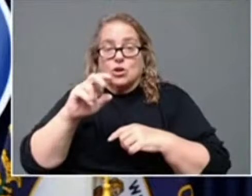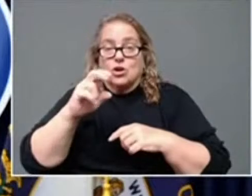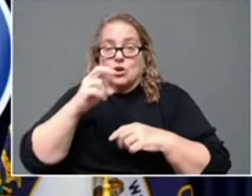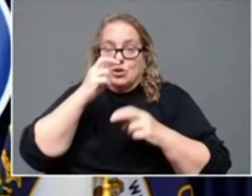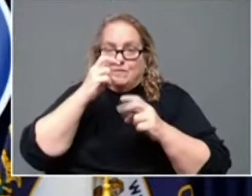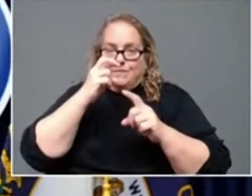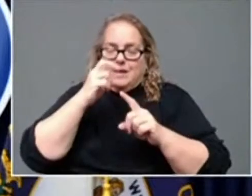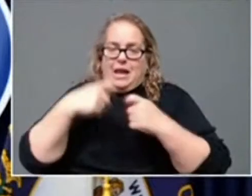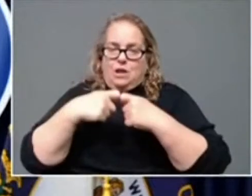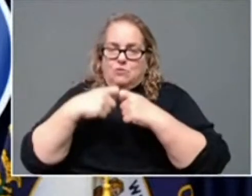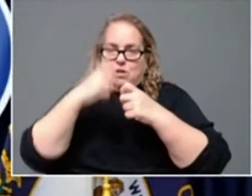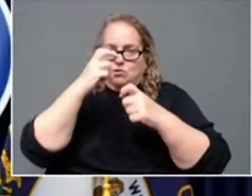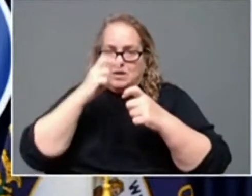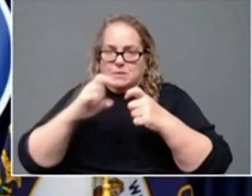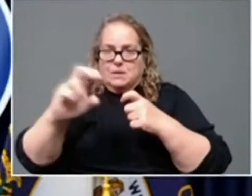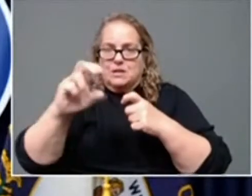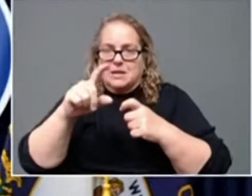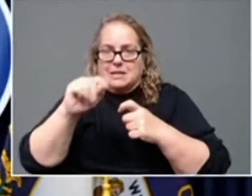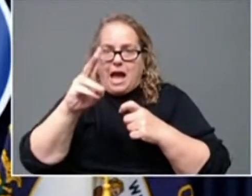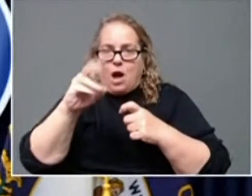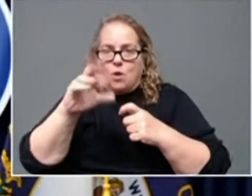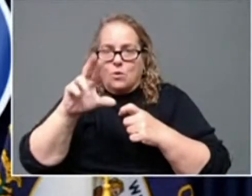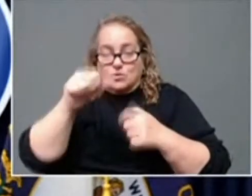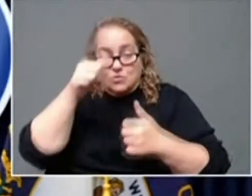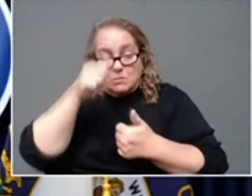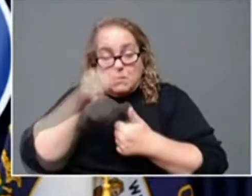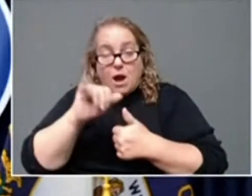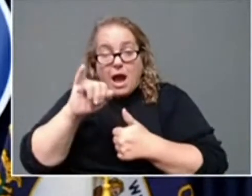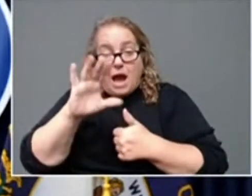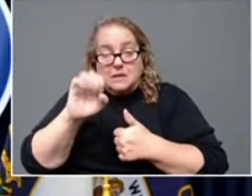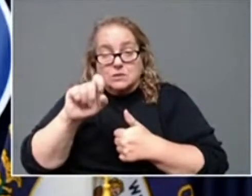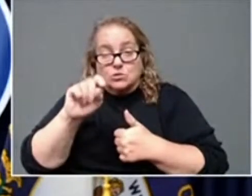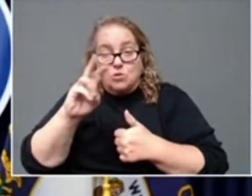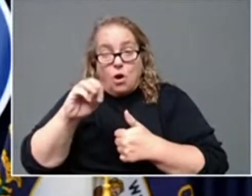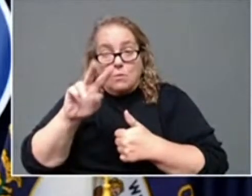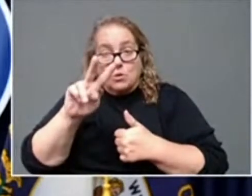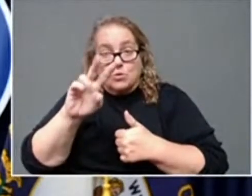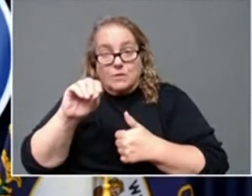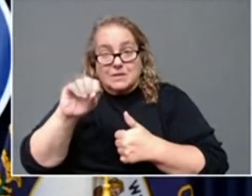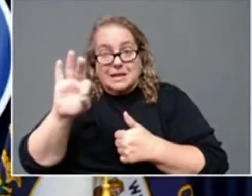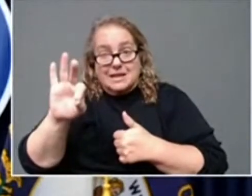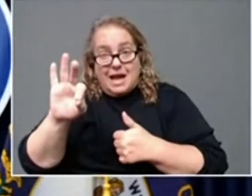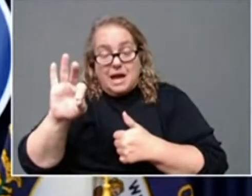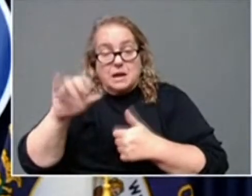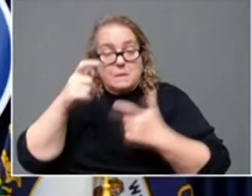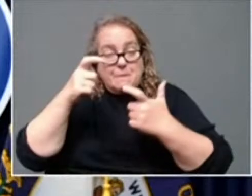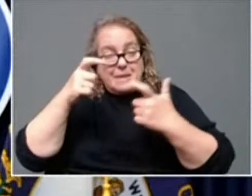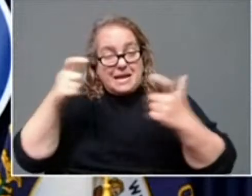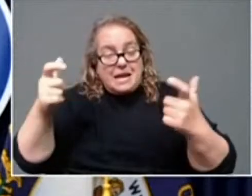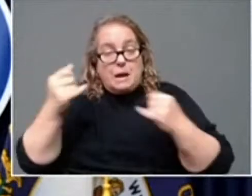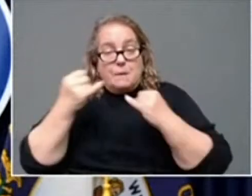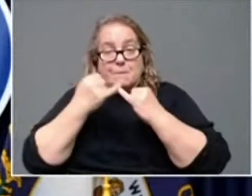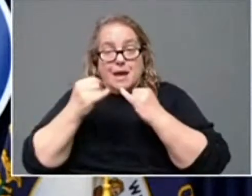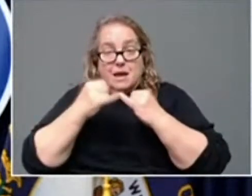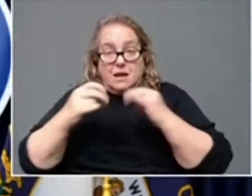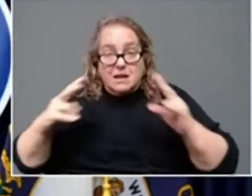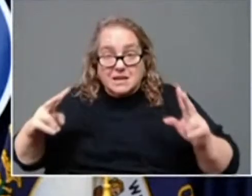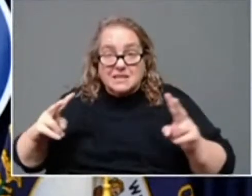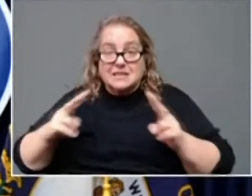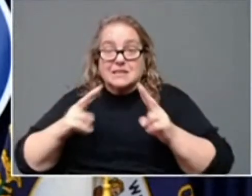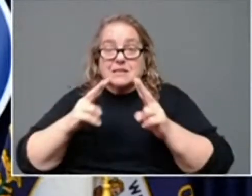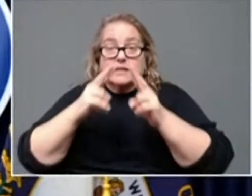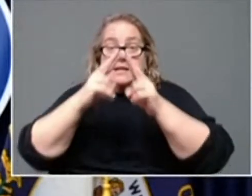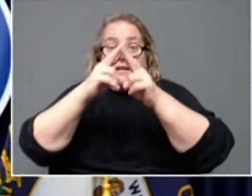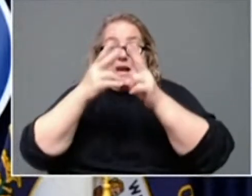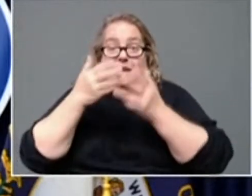ones that you saw during the ice storm of 2009. These are the massive metal structures that carry the transmission lines, have